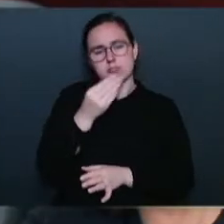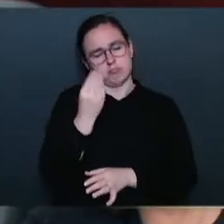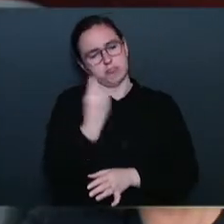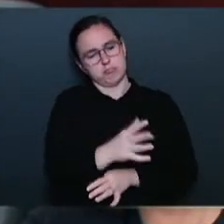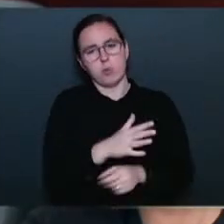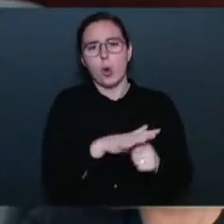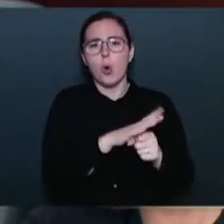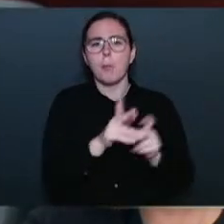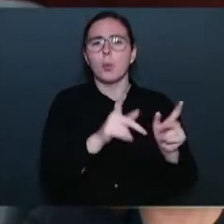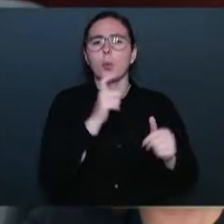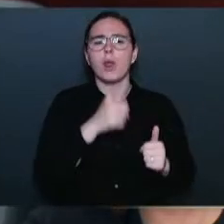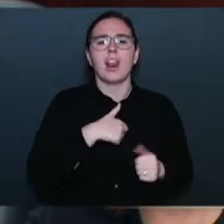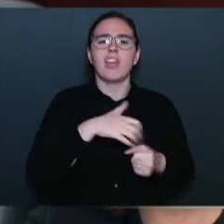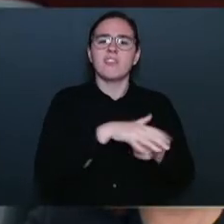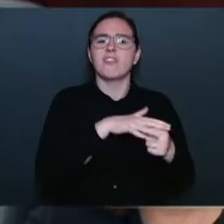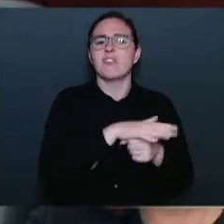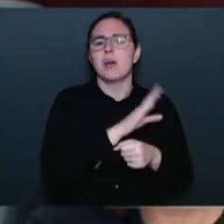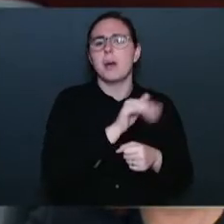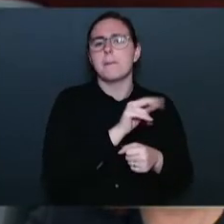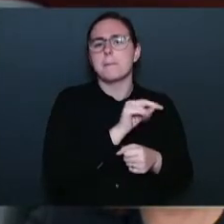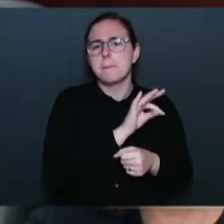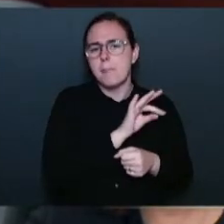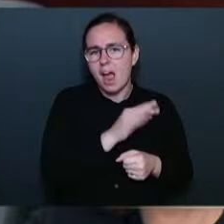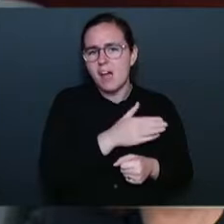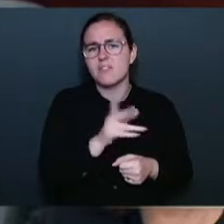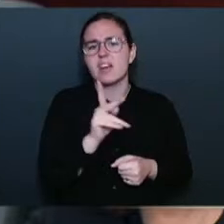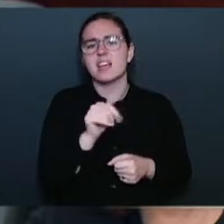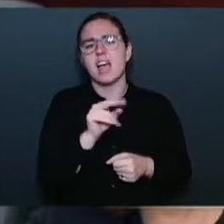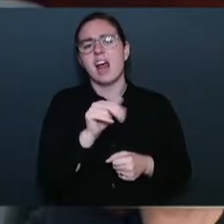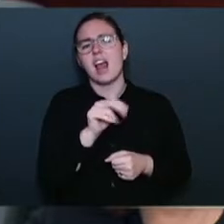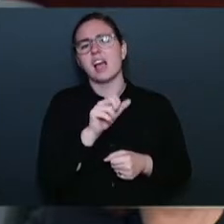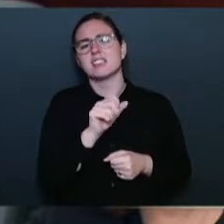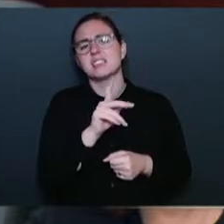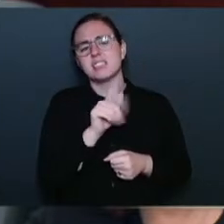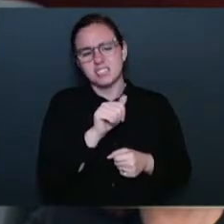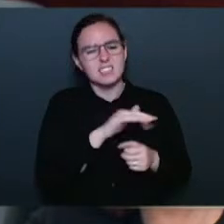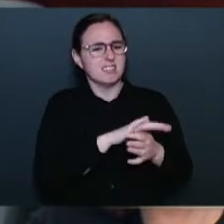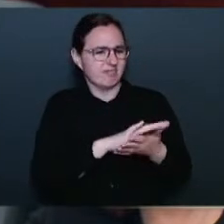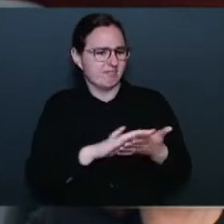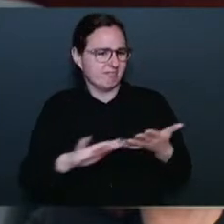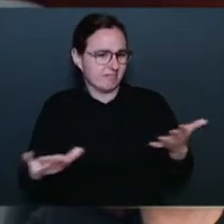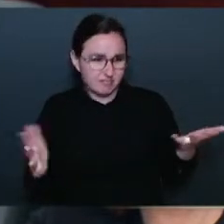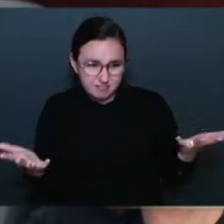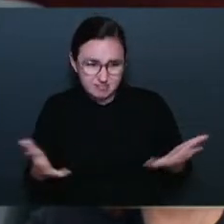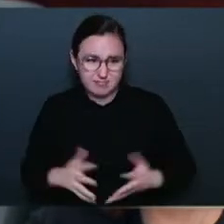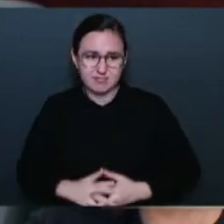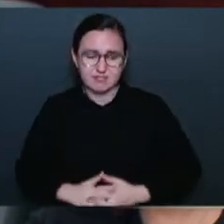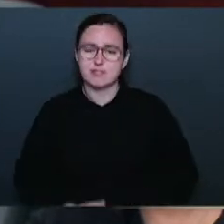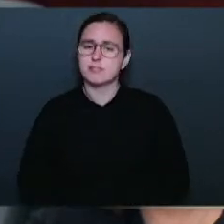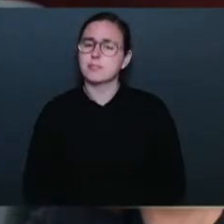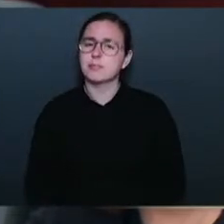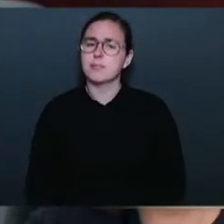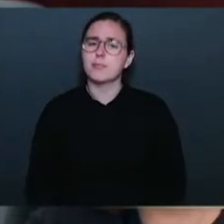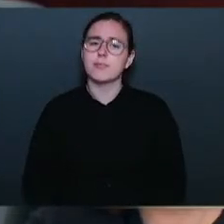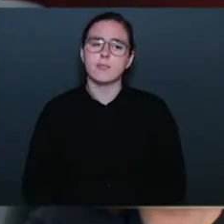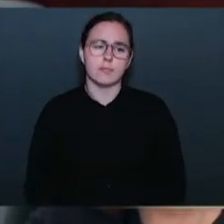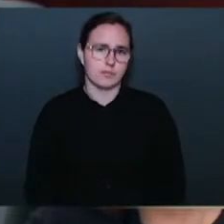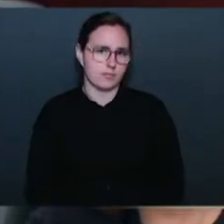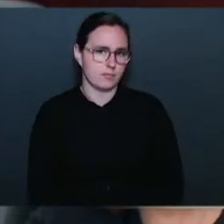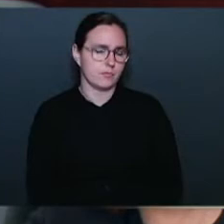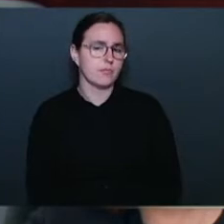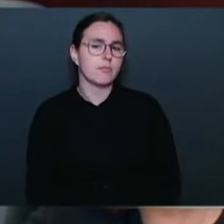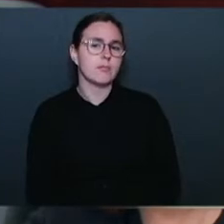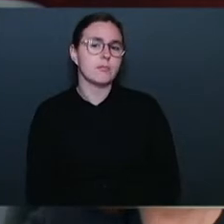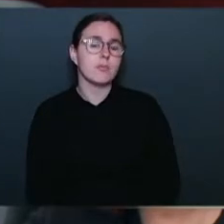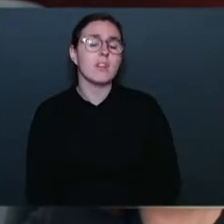Mr Speaker that's a ridiculous question it's due to our responsible fiscal management Mr Speaker that Alberta was able